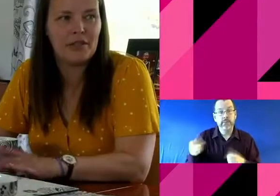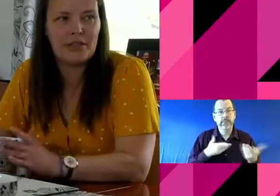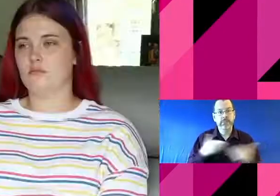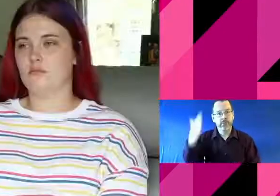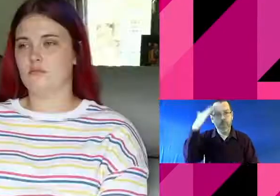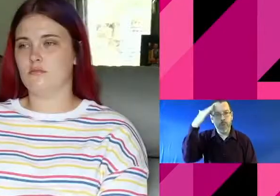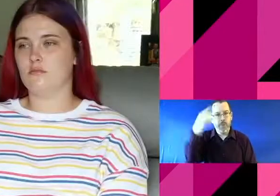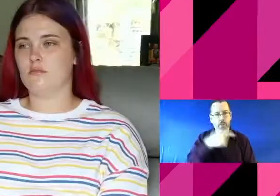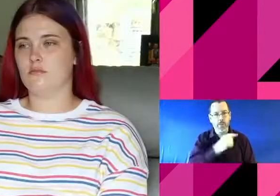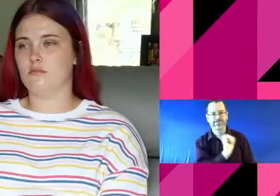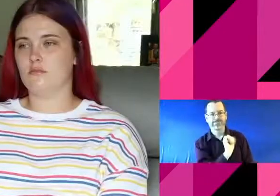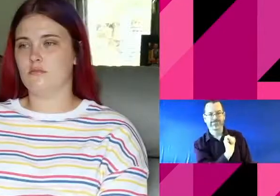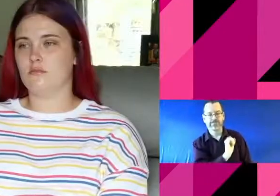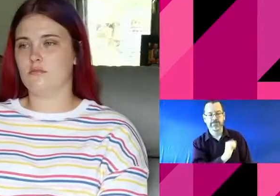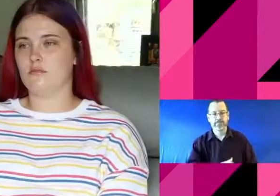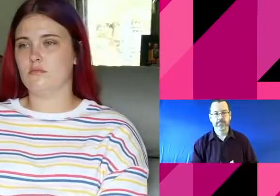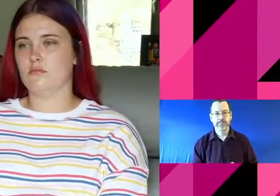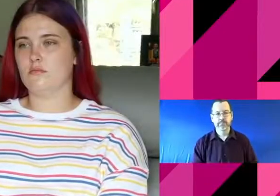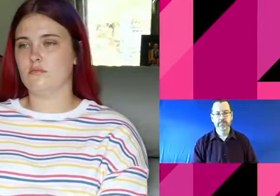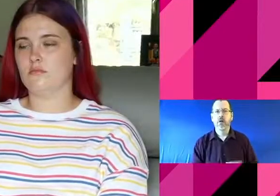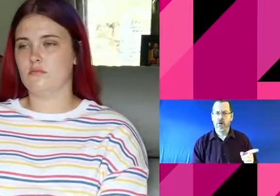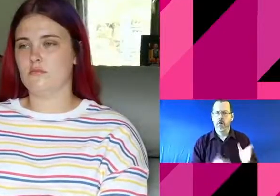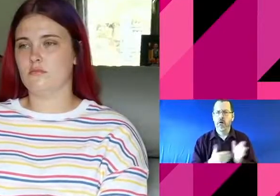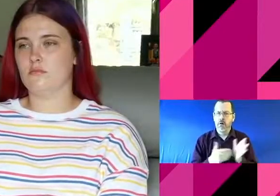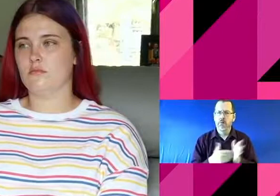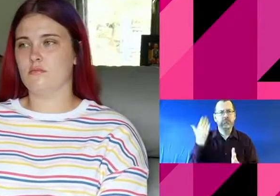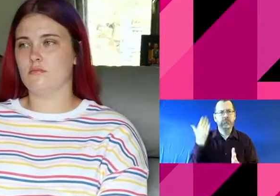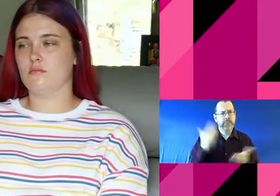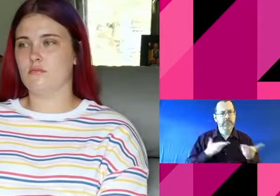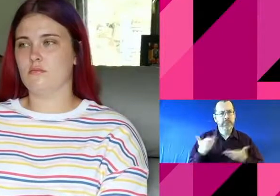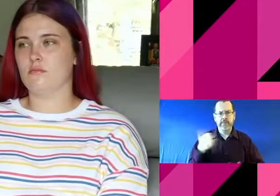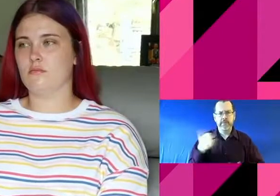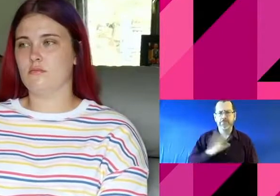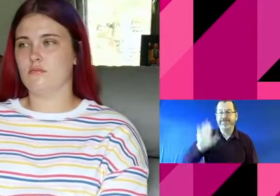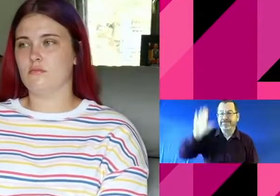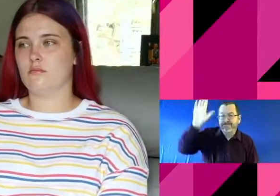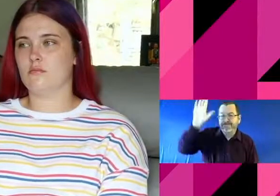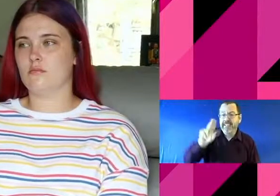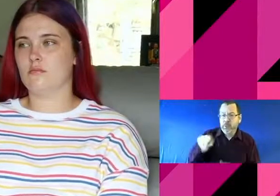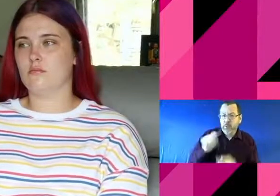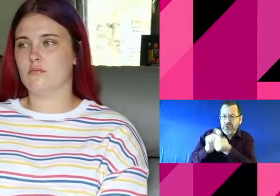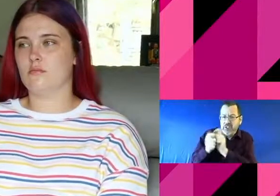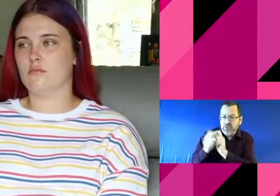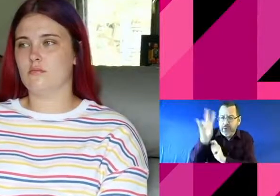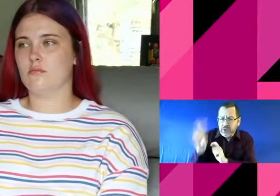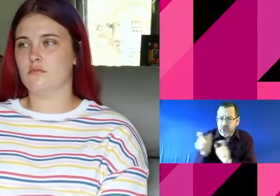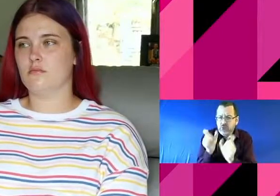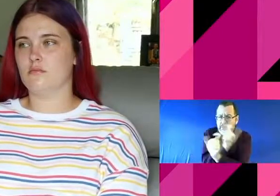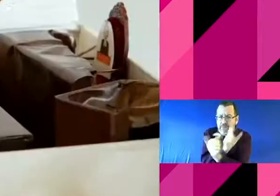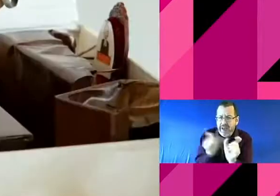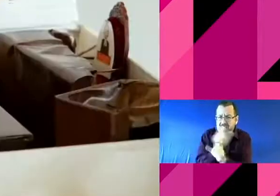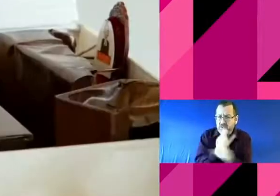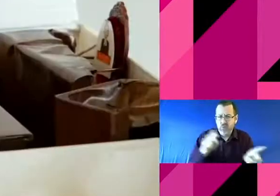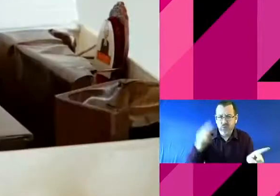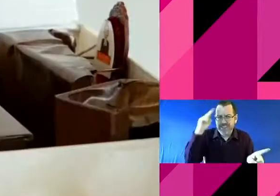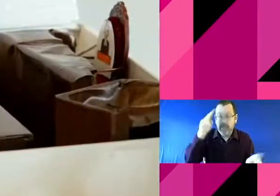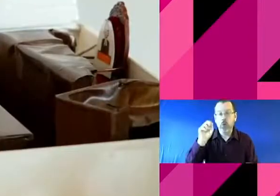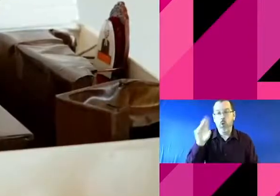He was very good at stepping in and saying, can you rephrase the question? She doesn't understand, or can you ask a different